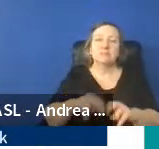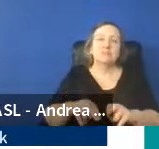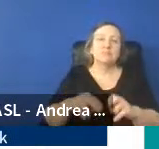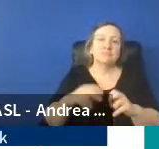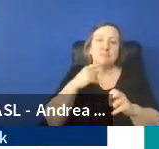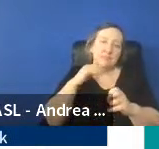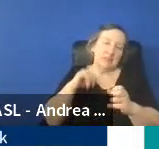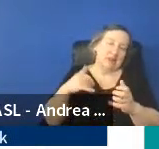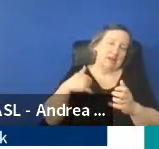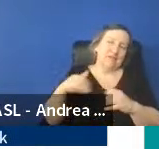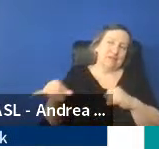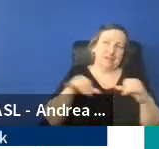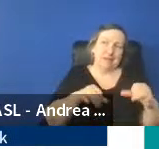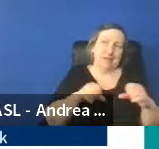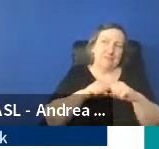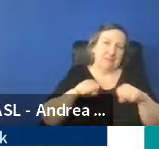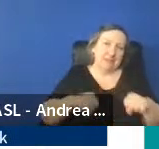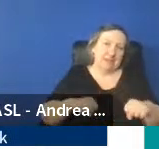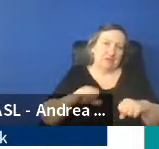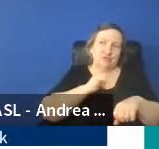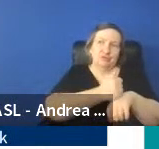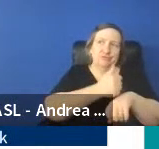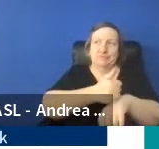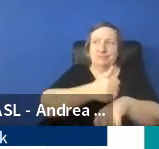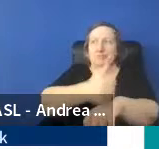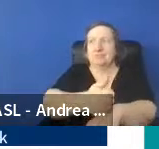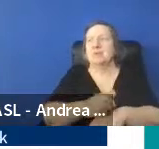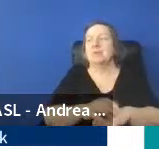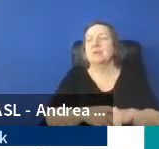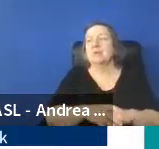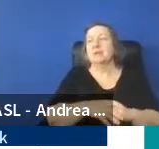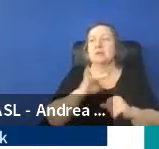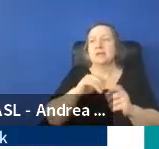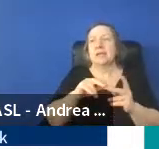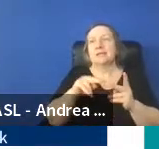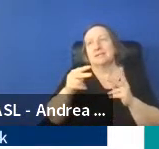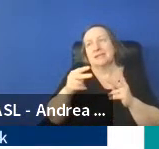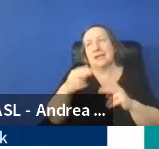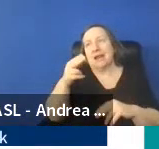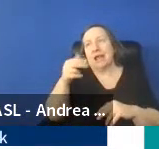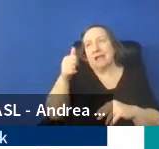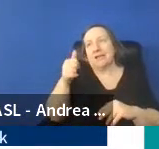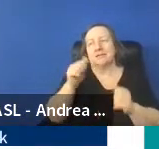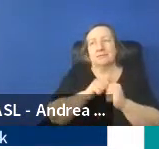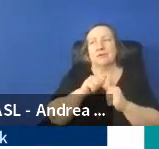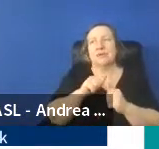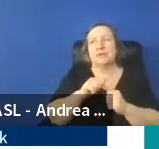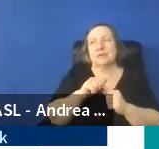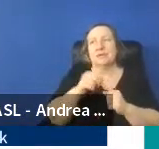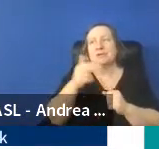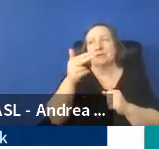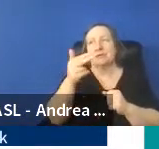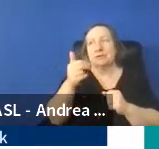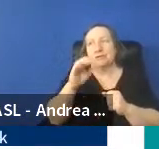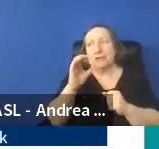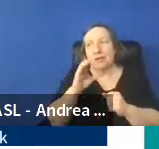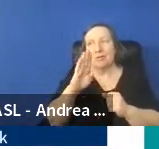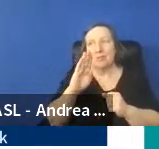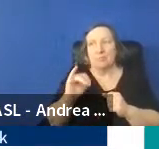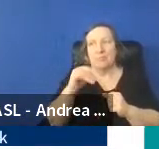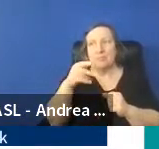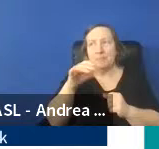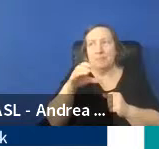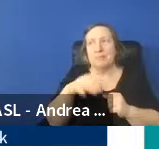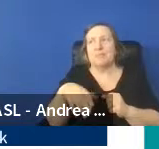same station locations. Those are the next highest with about 1,300 BIPOC residents, about 1,500 or